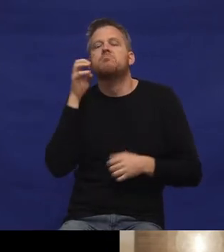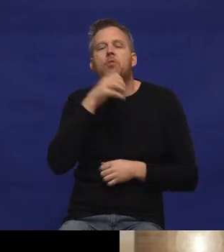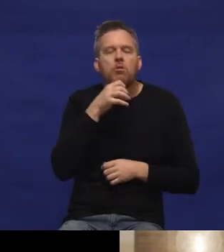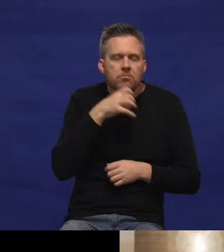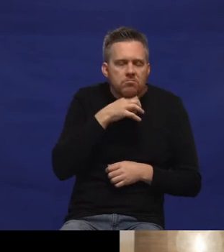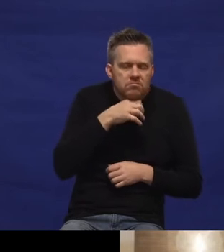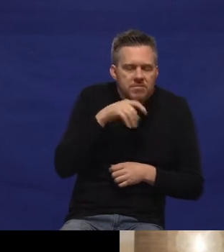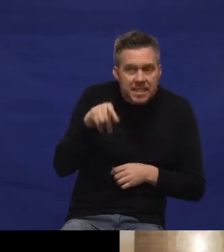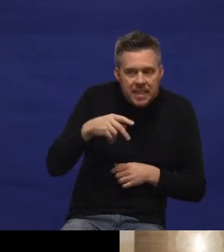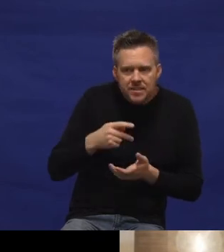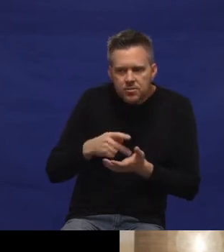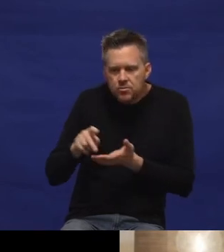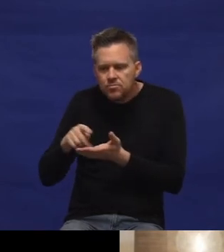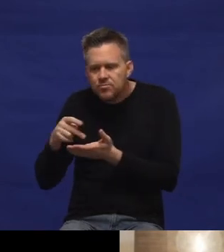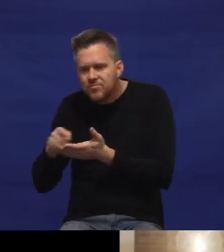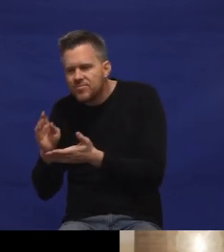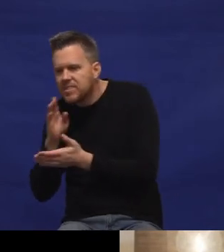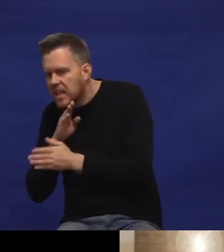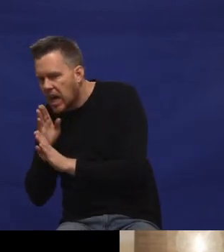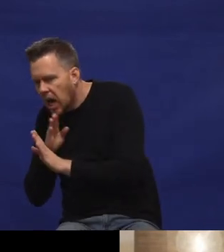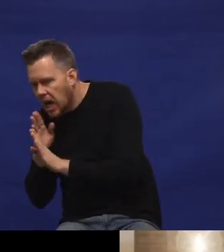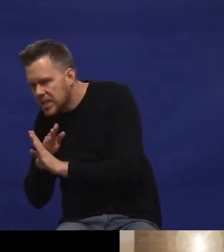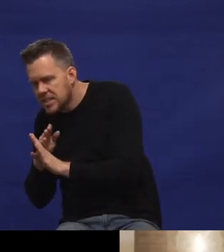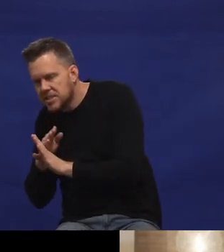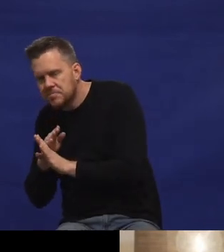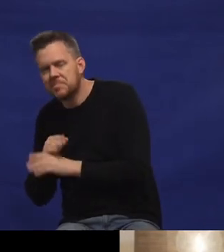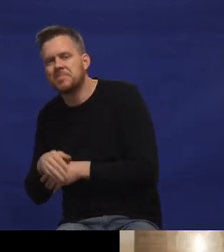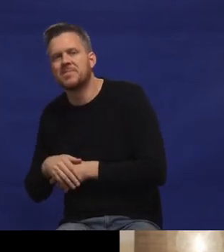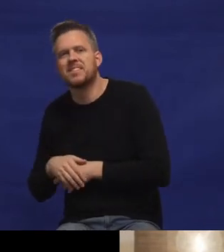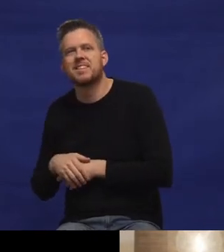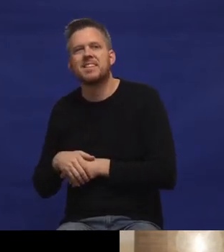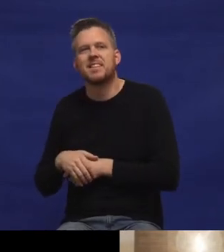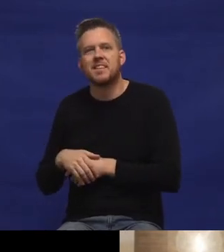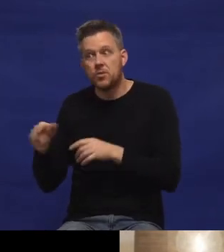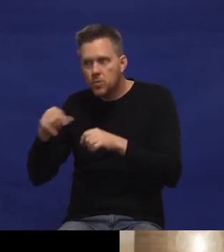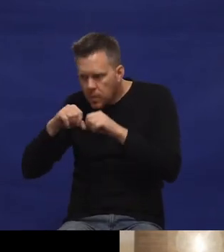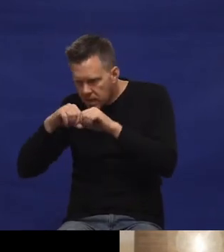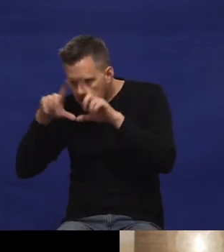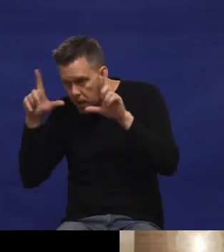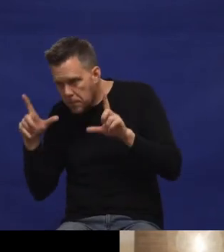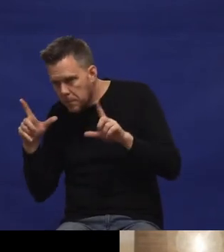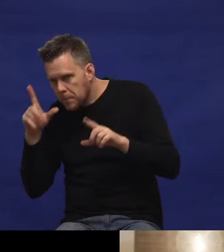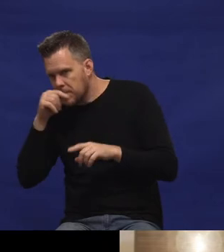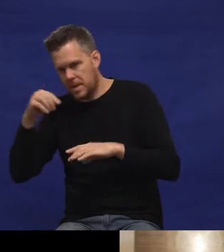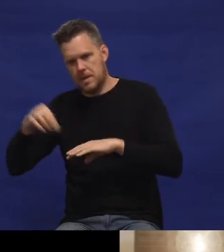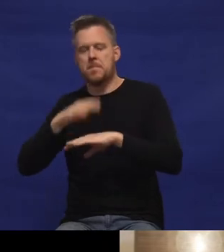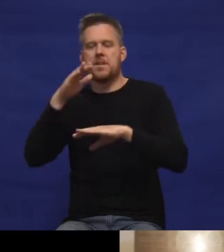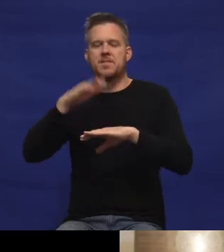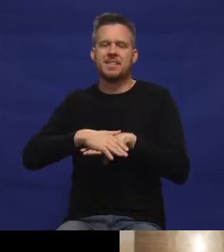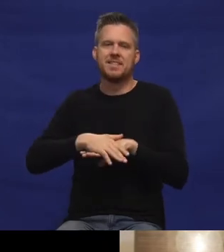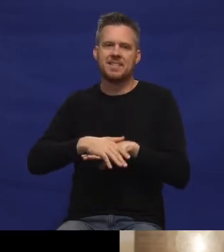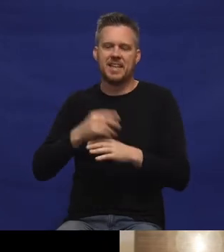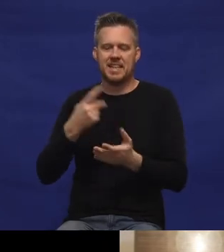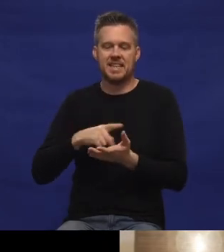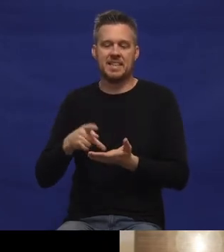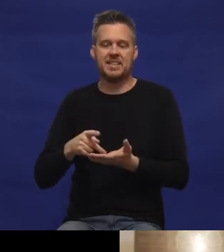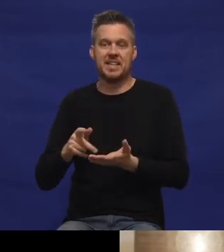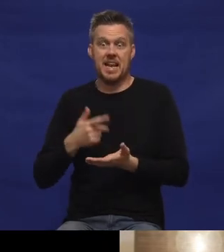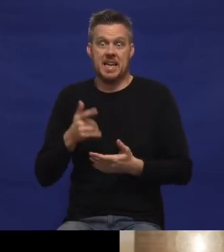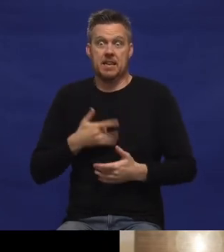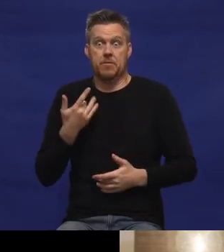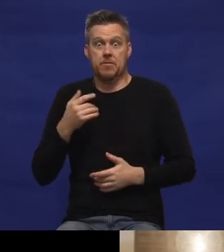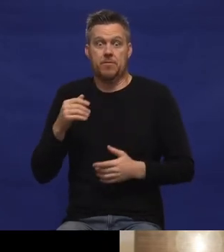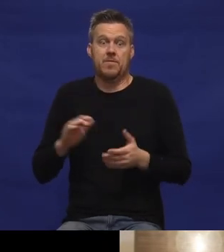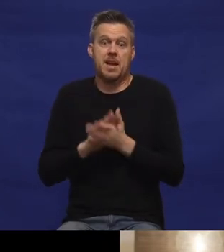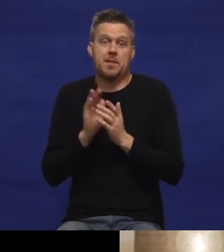your death, and then you can sneak off, and when you recover or wake up from your deep slumber, you'll be able to be wed and live